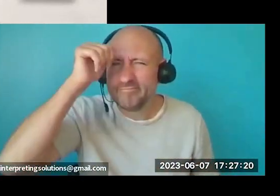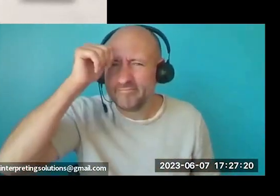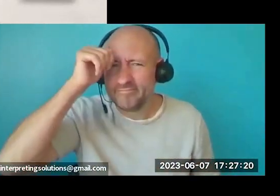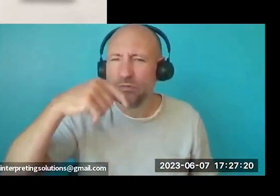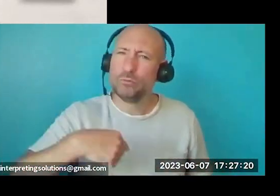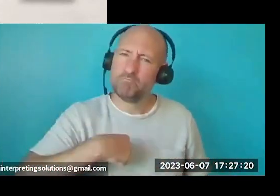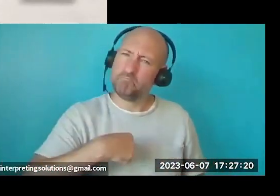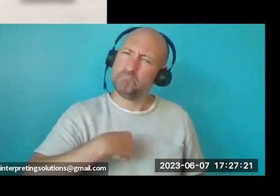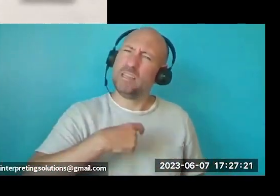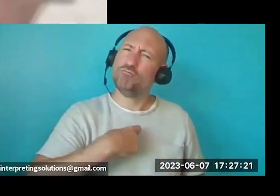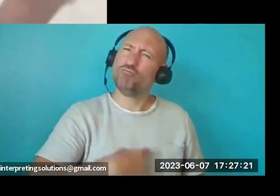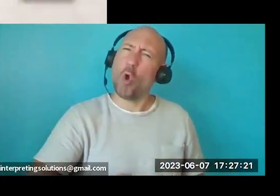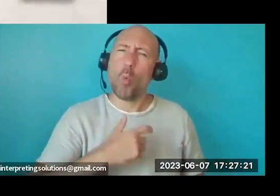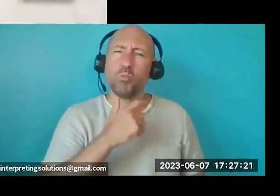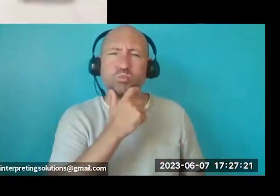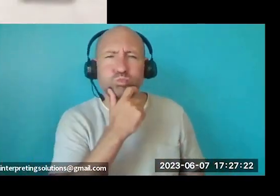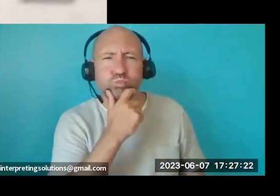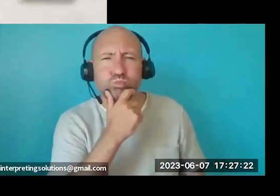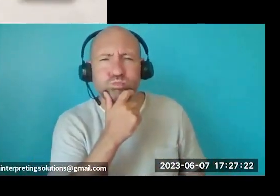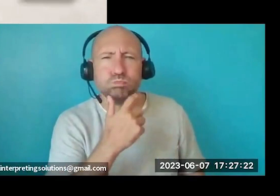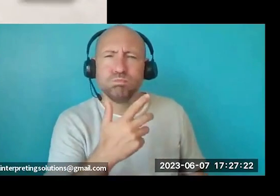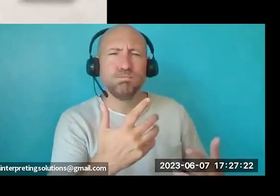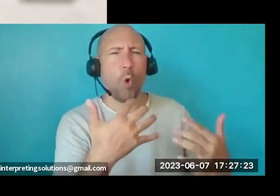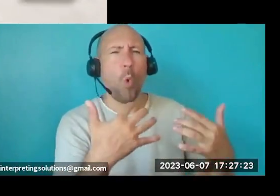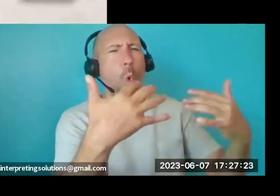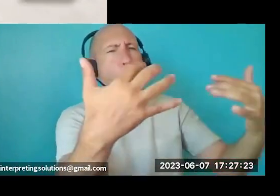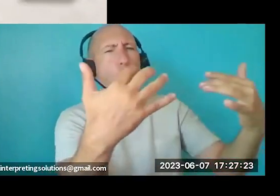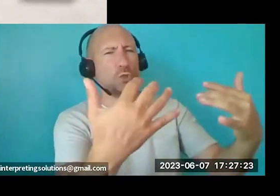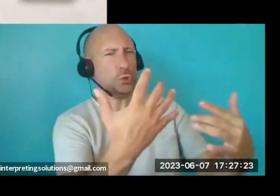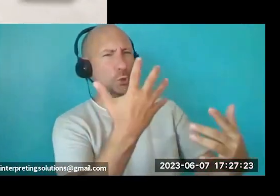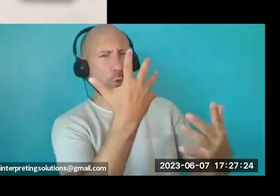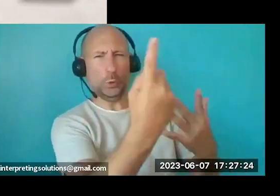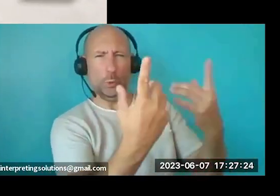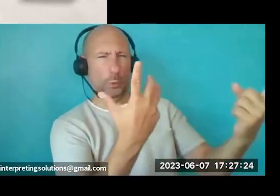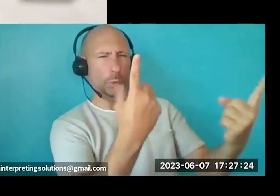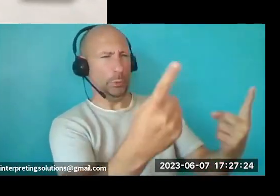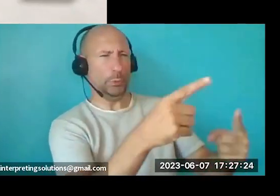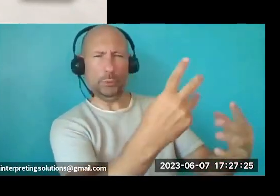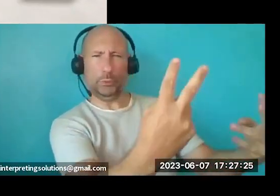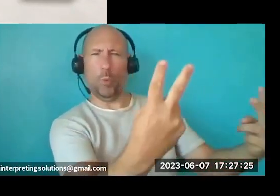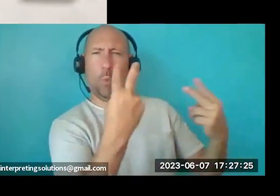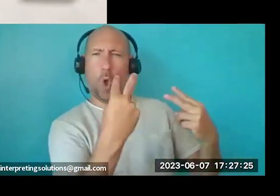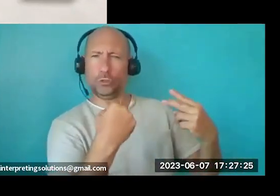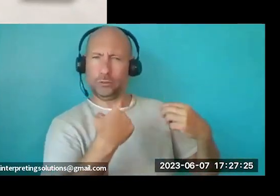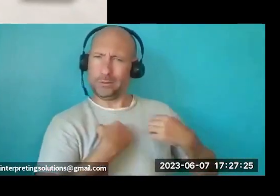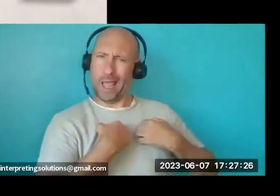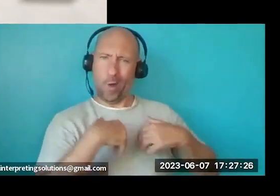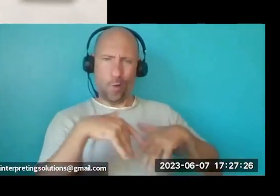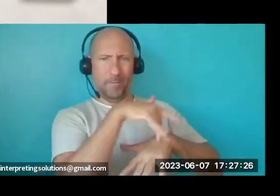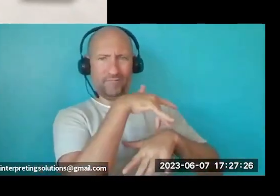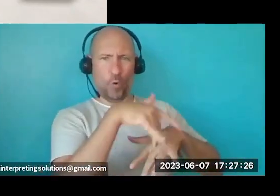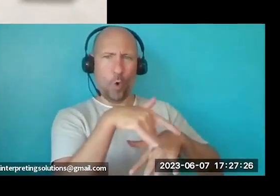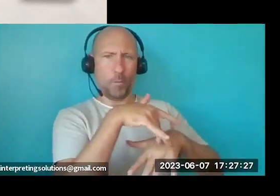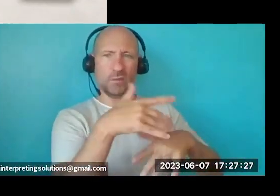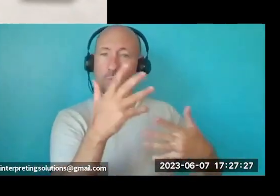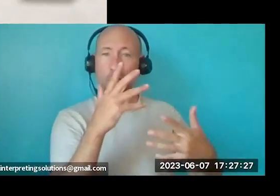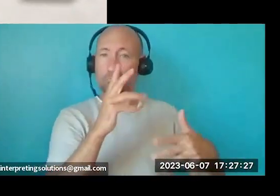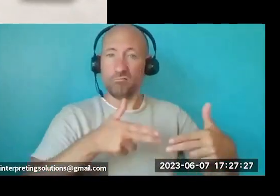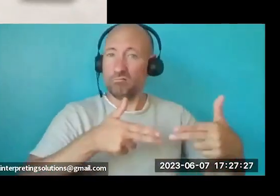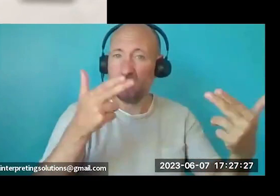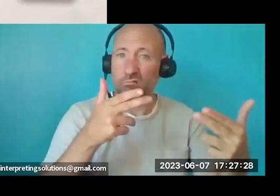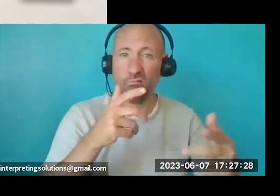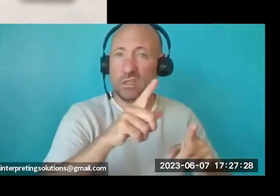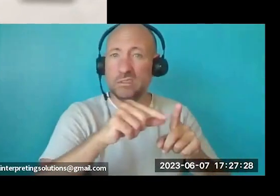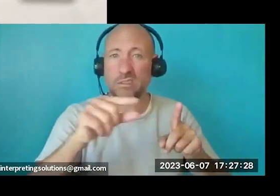considering how a variety of audiences might be accessing and encountering our work across digital and